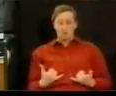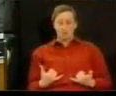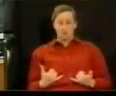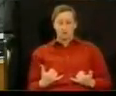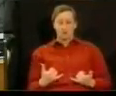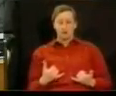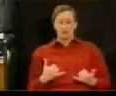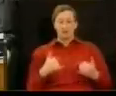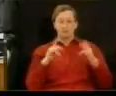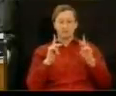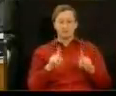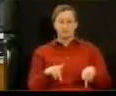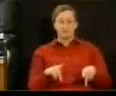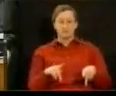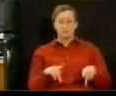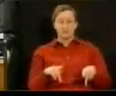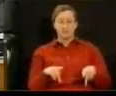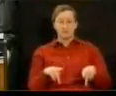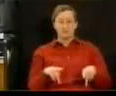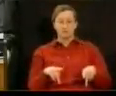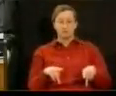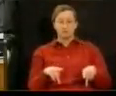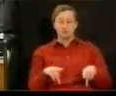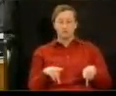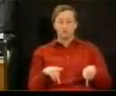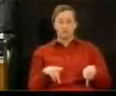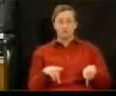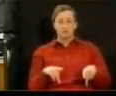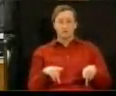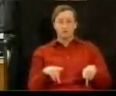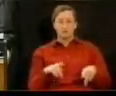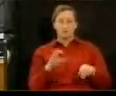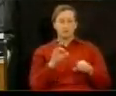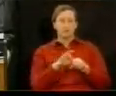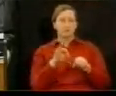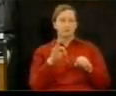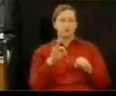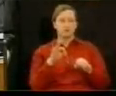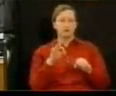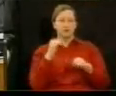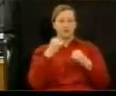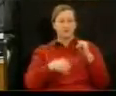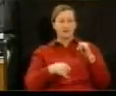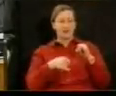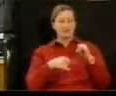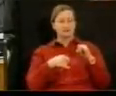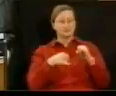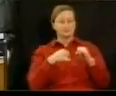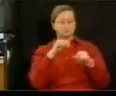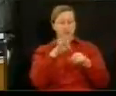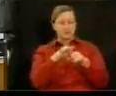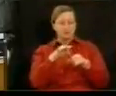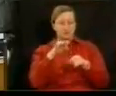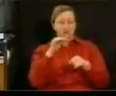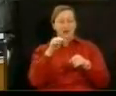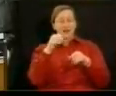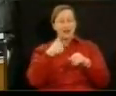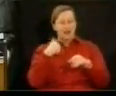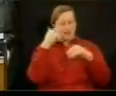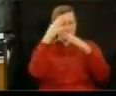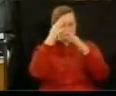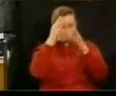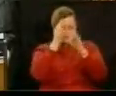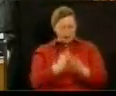people corrected the last election that have been elected. Have faith in the people in the process. This is the process we're supposed to